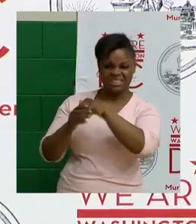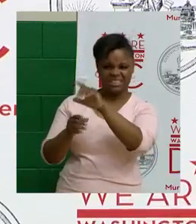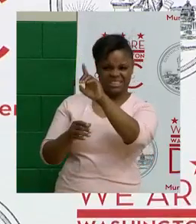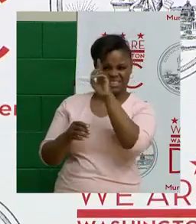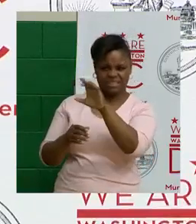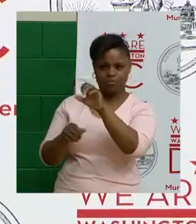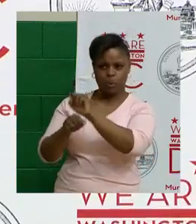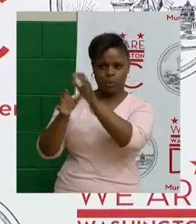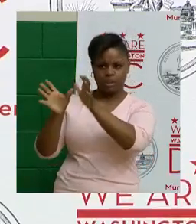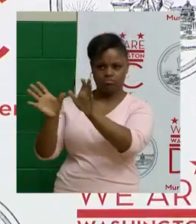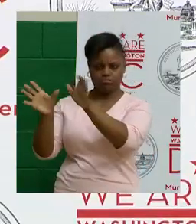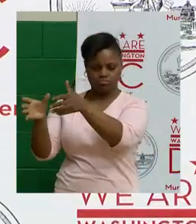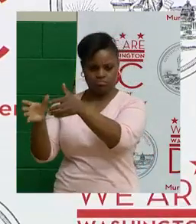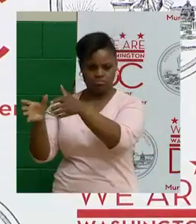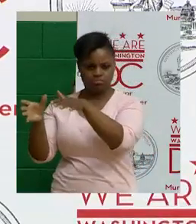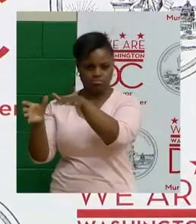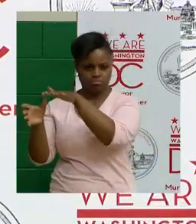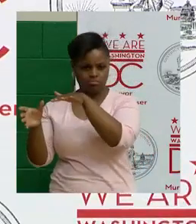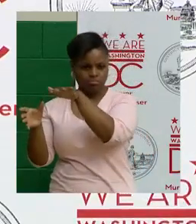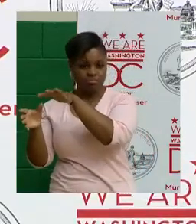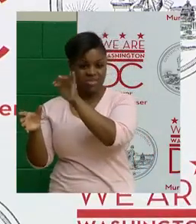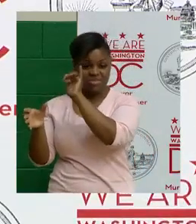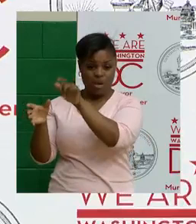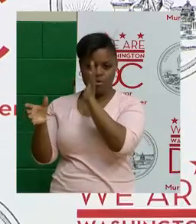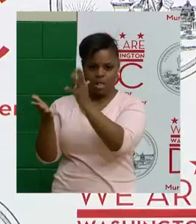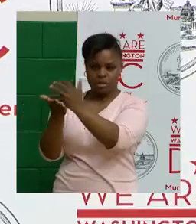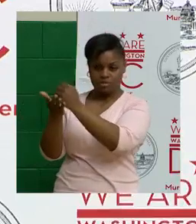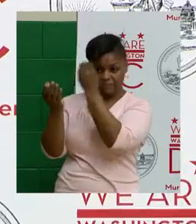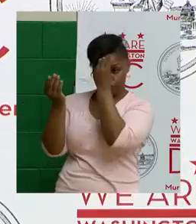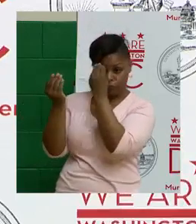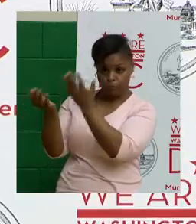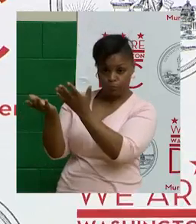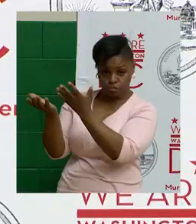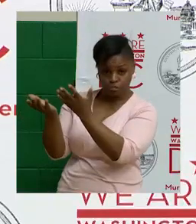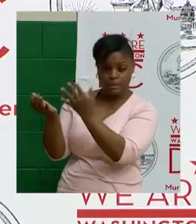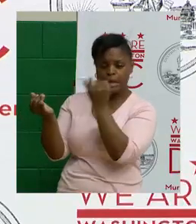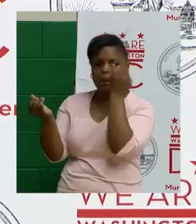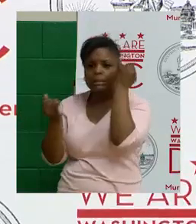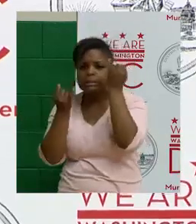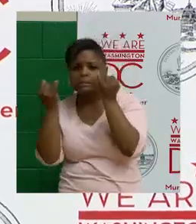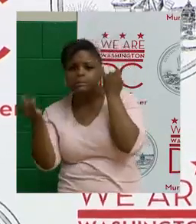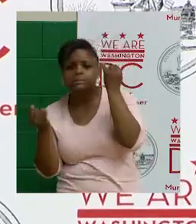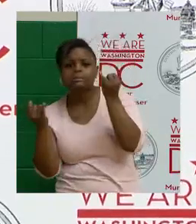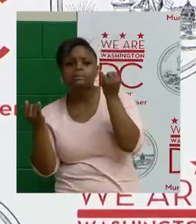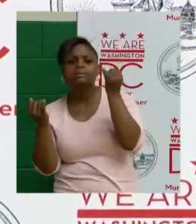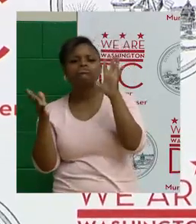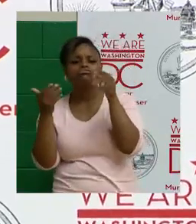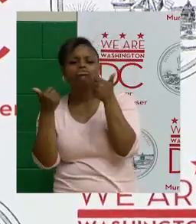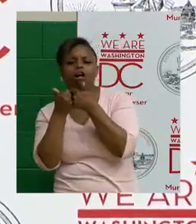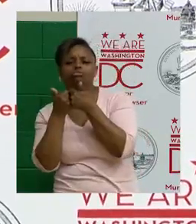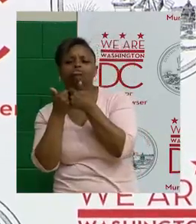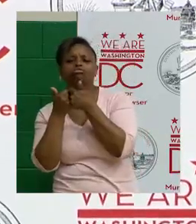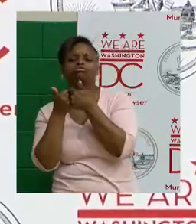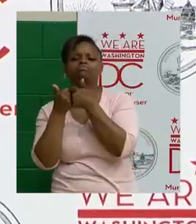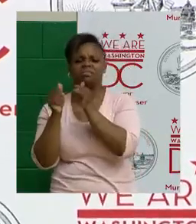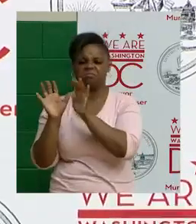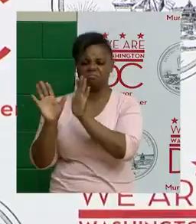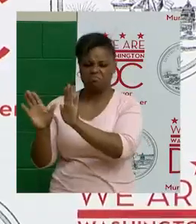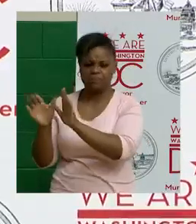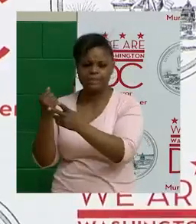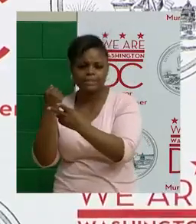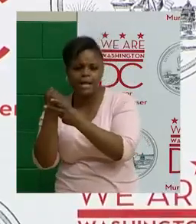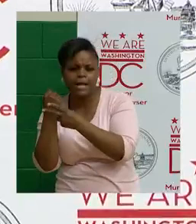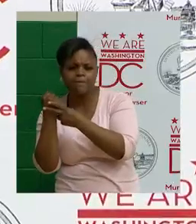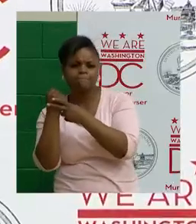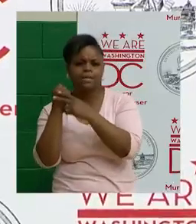that town hall, we collect information, ideas, challenges, savings, enhancement ideas